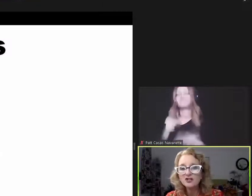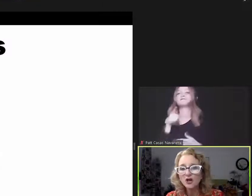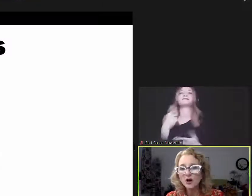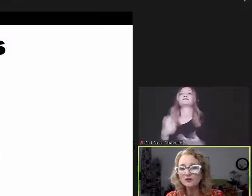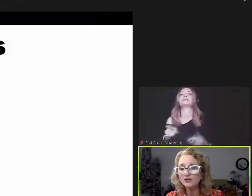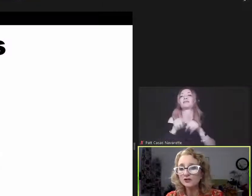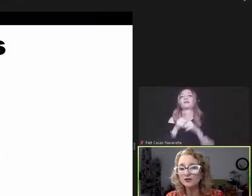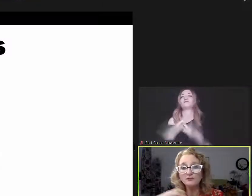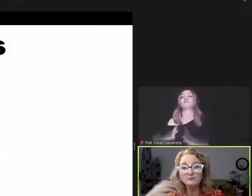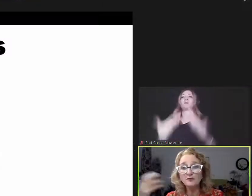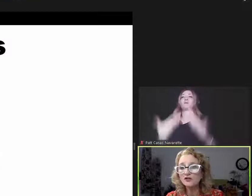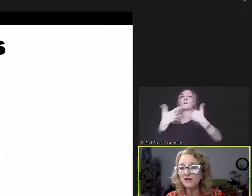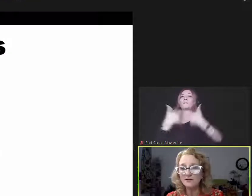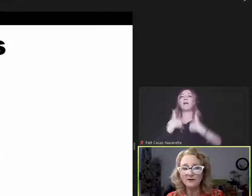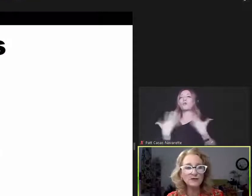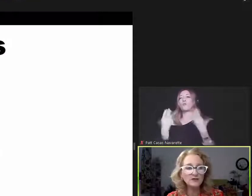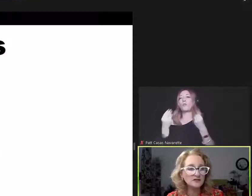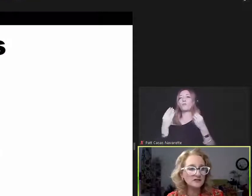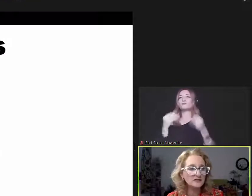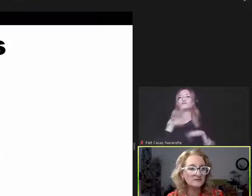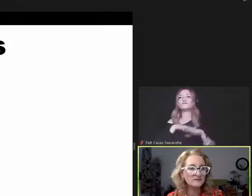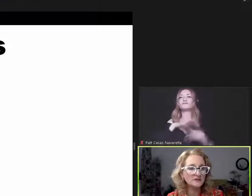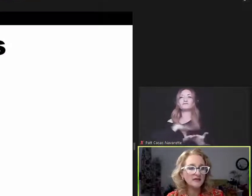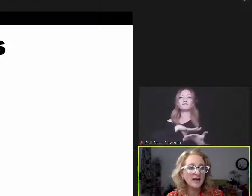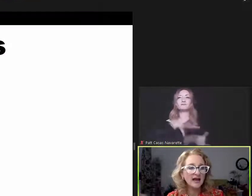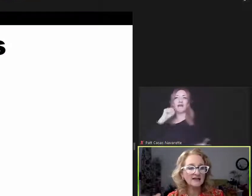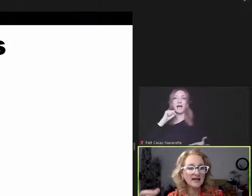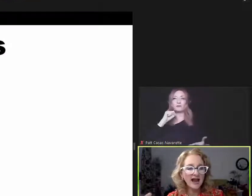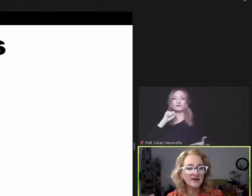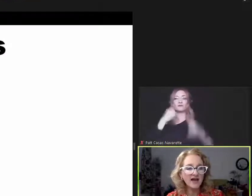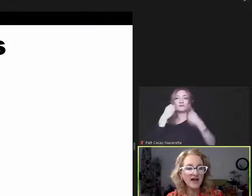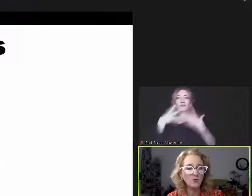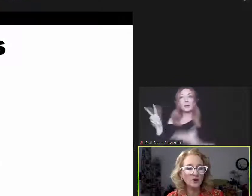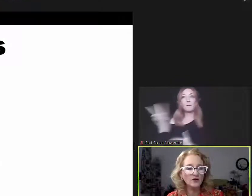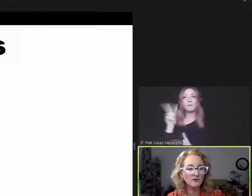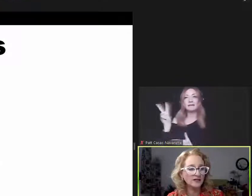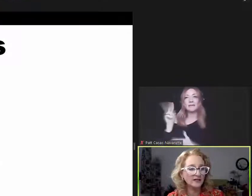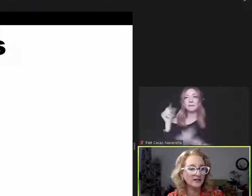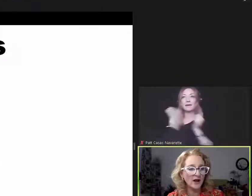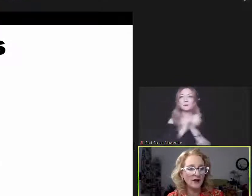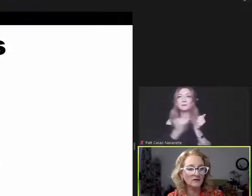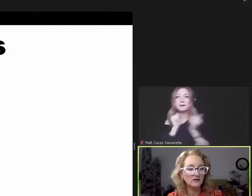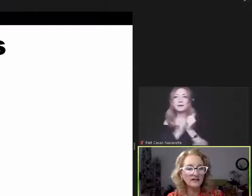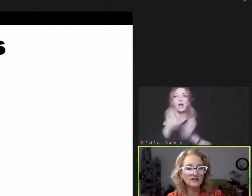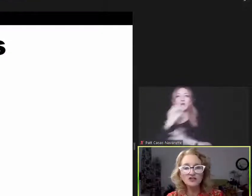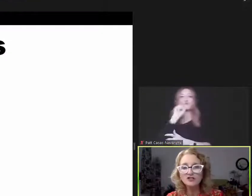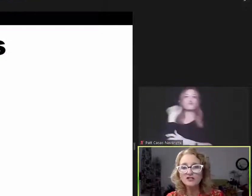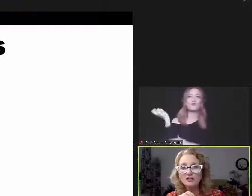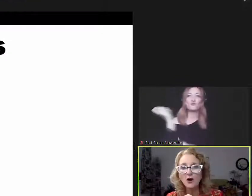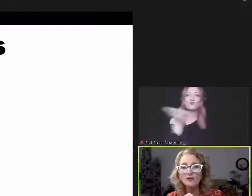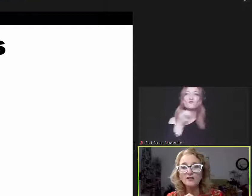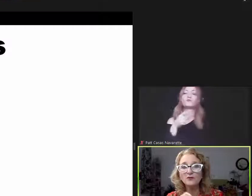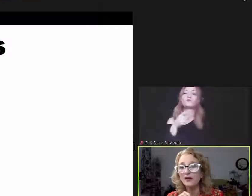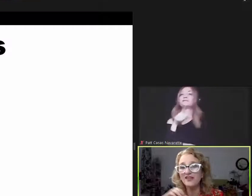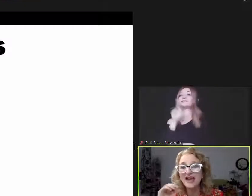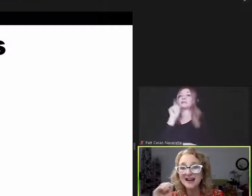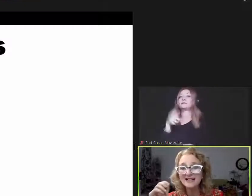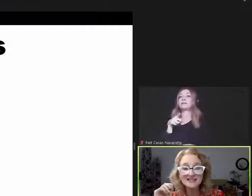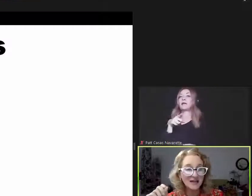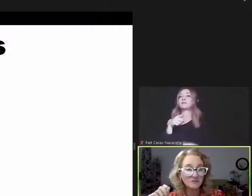been shown to boost our immune system and have that work really well. It's just loaded